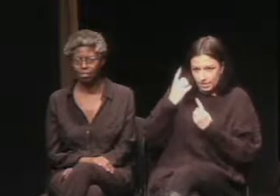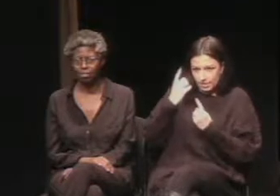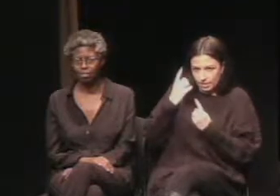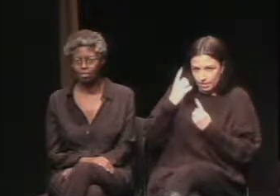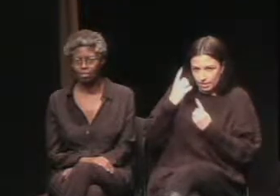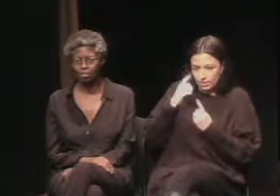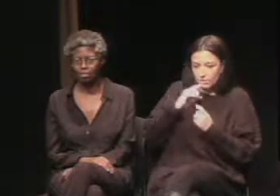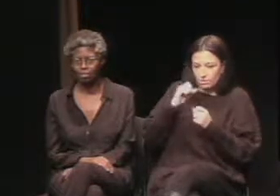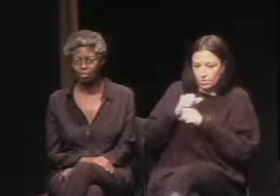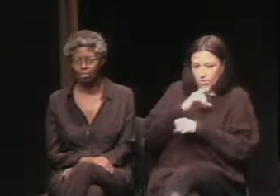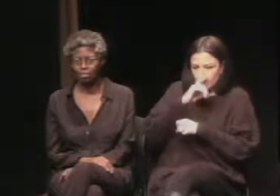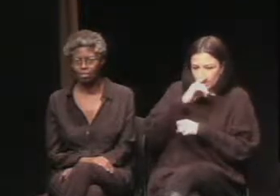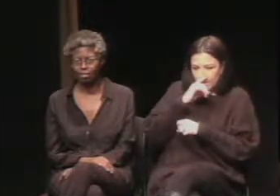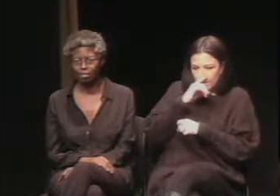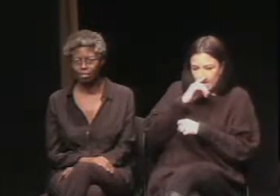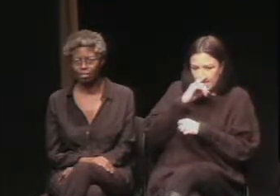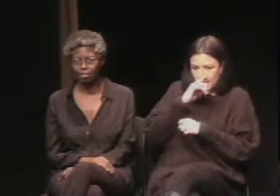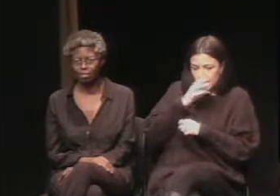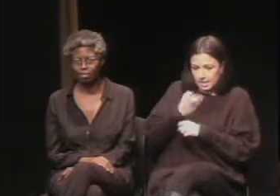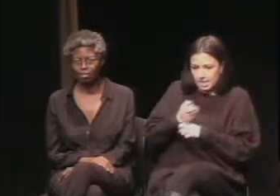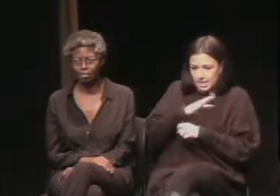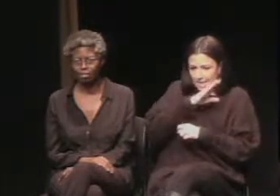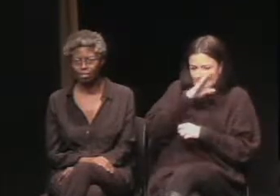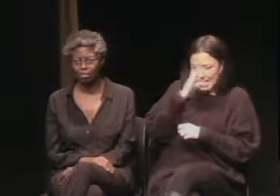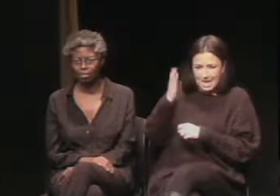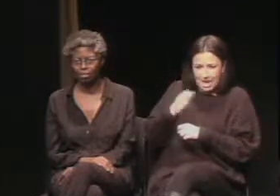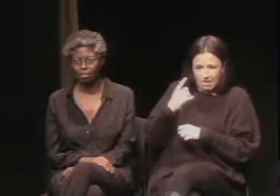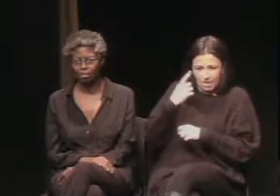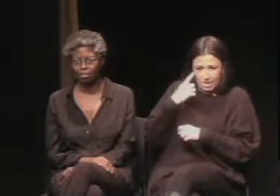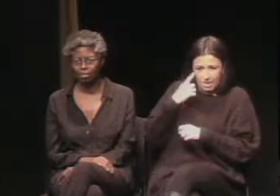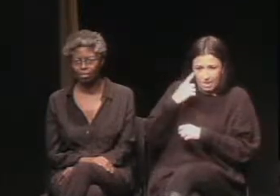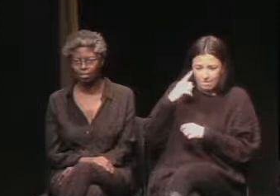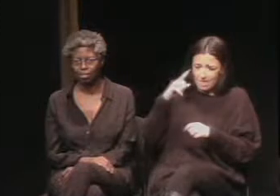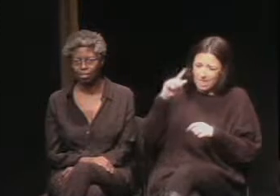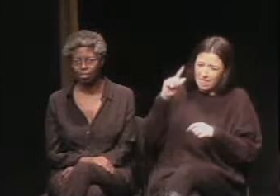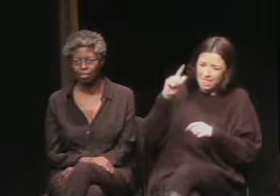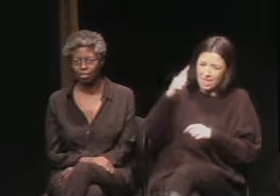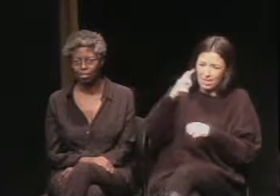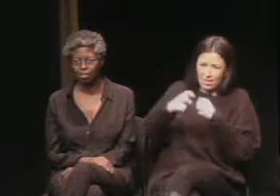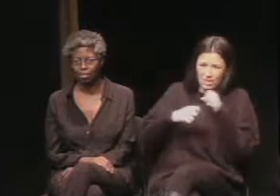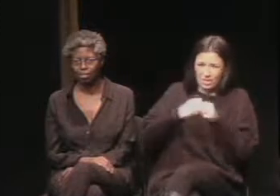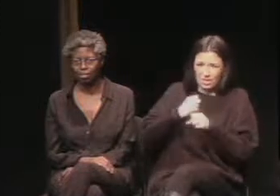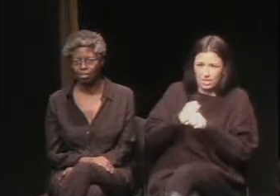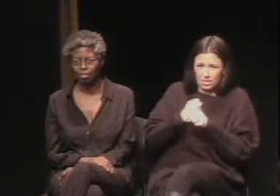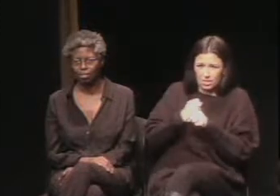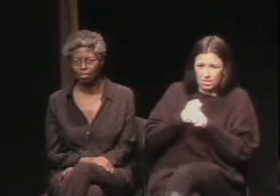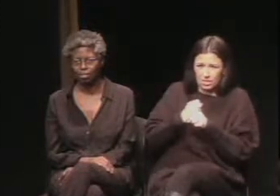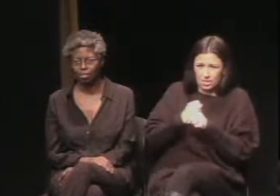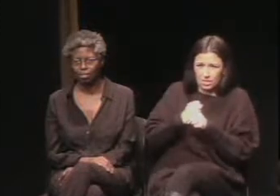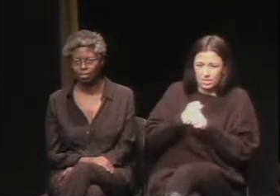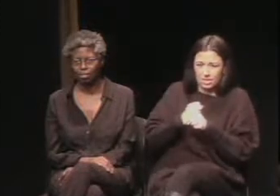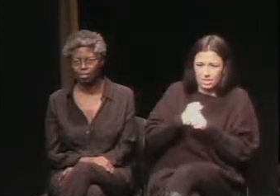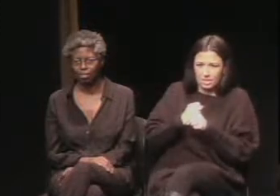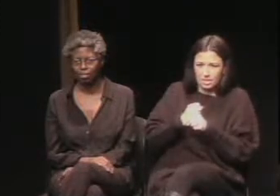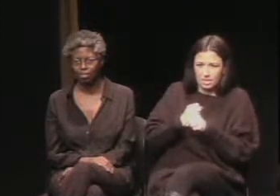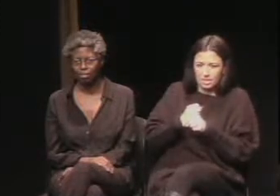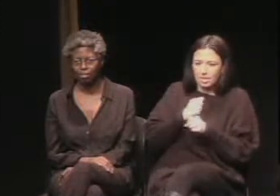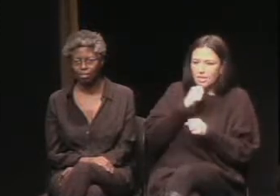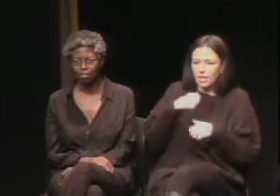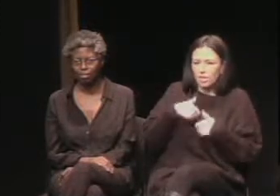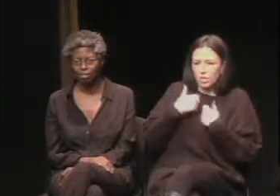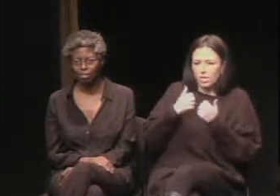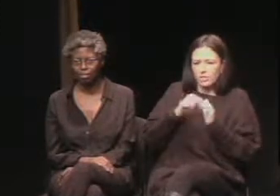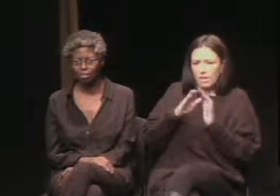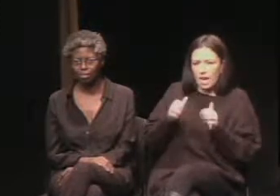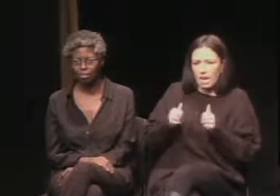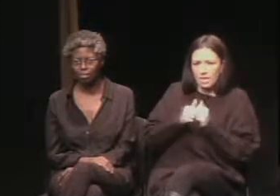literally a child as a toddler and not think of the later years, not because you had to live in the house with that